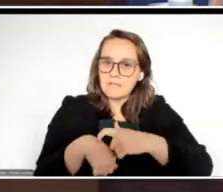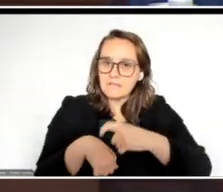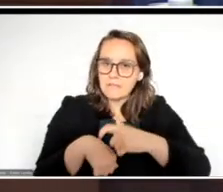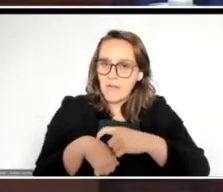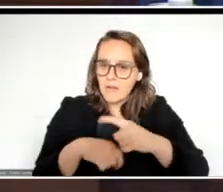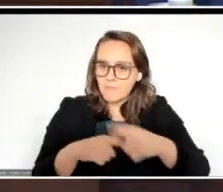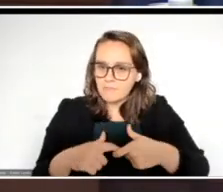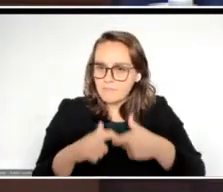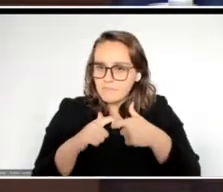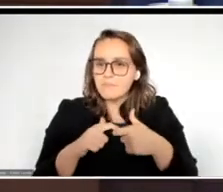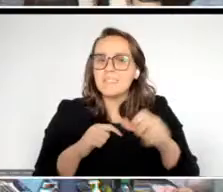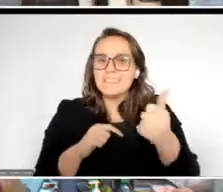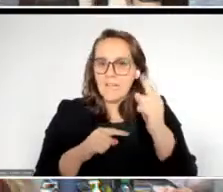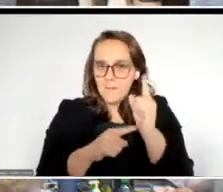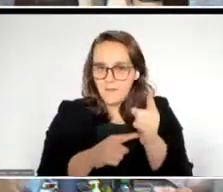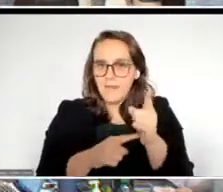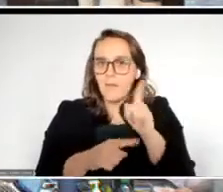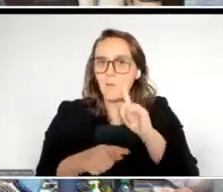10 minutes.